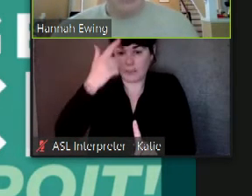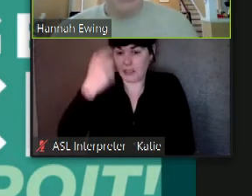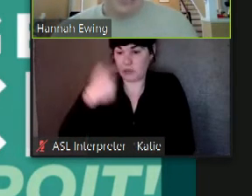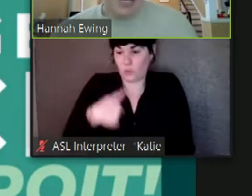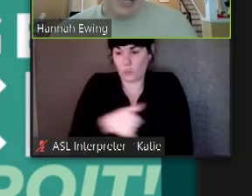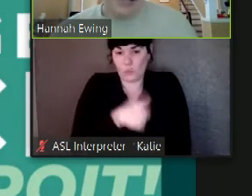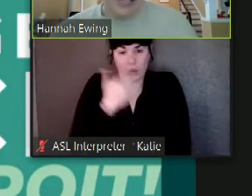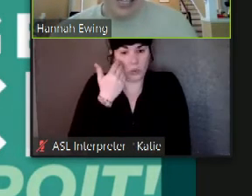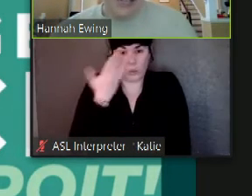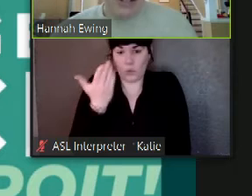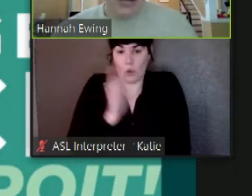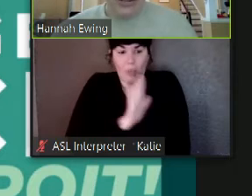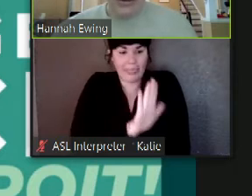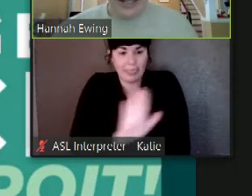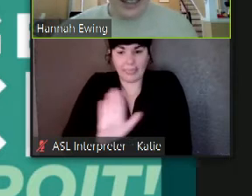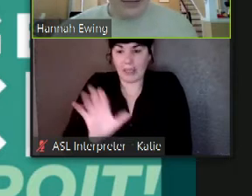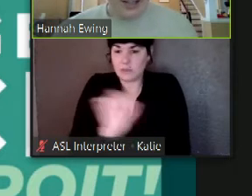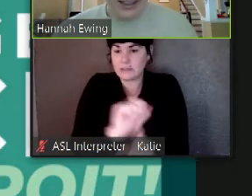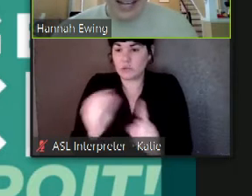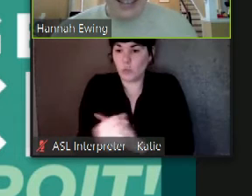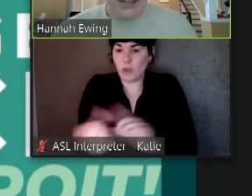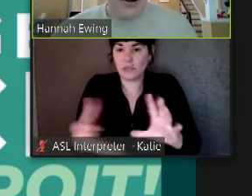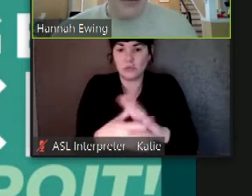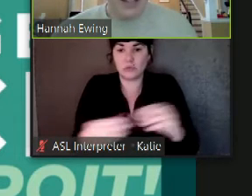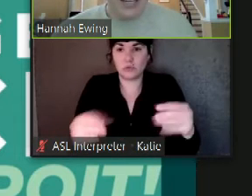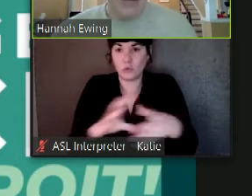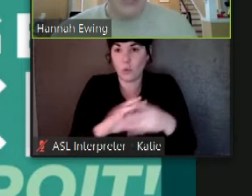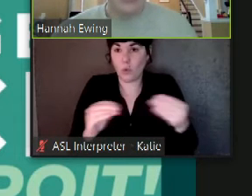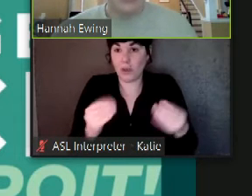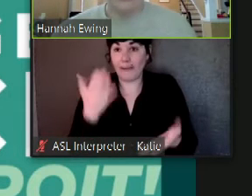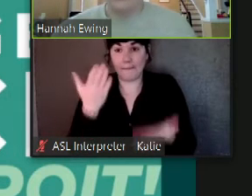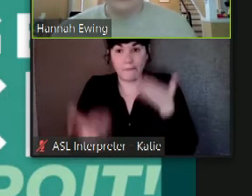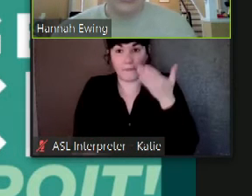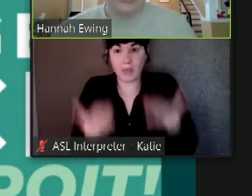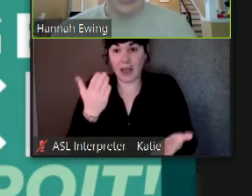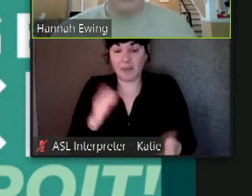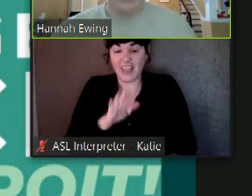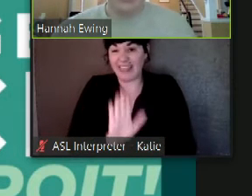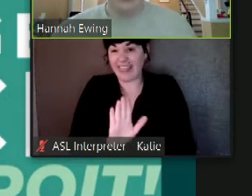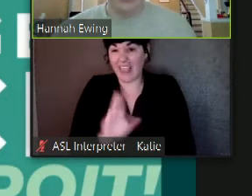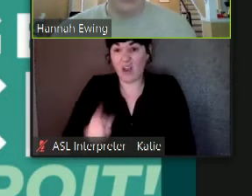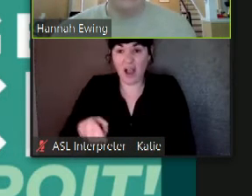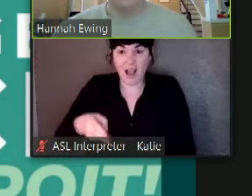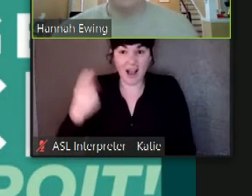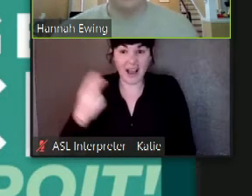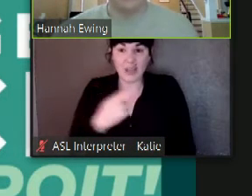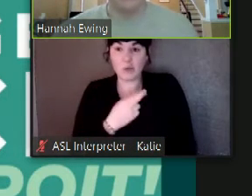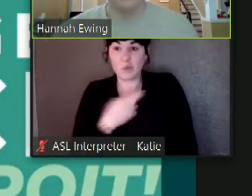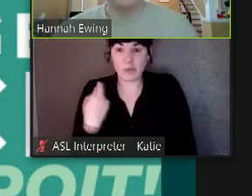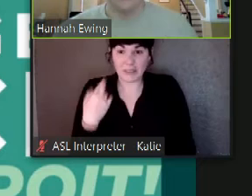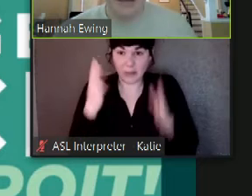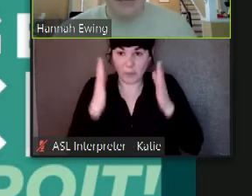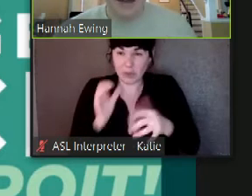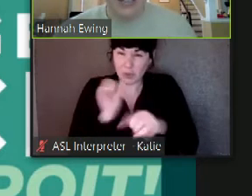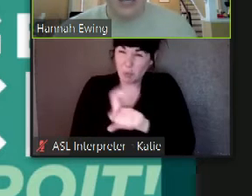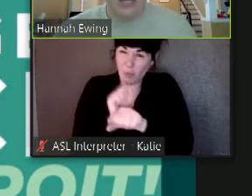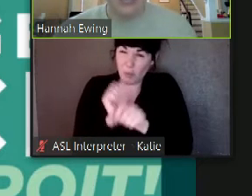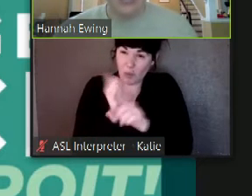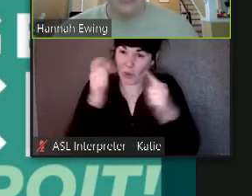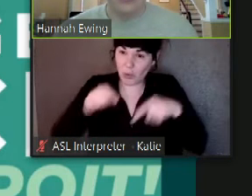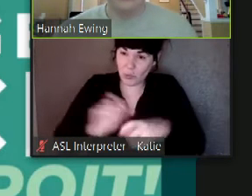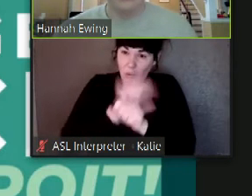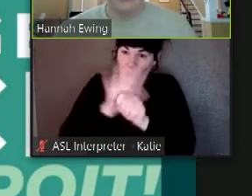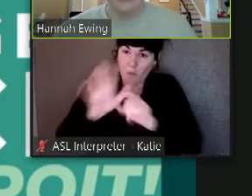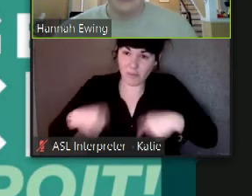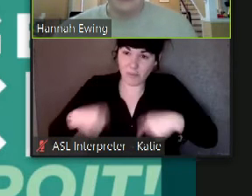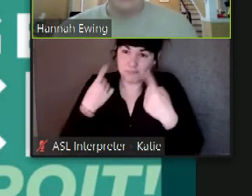They may be a high risk individual working the front line this whole pandemic, and they're still terrified of this virus because they've seen the impact it has